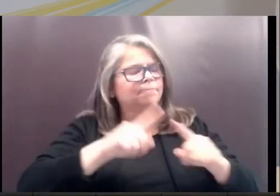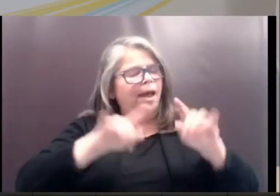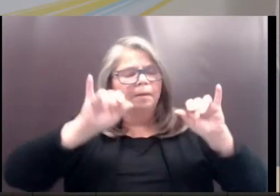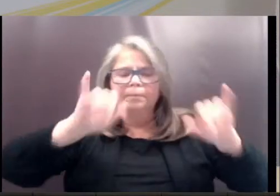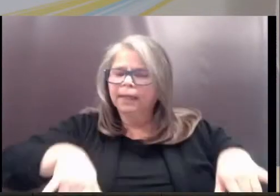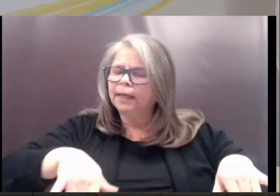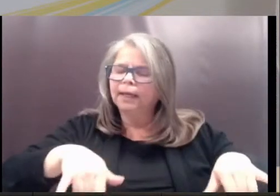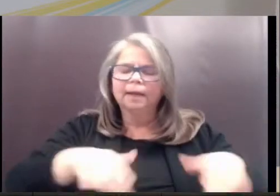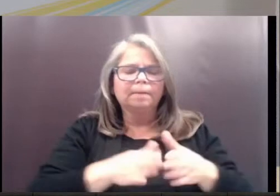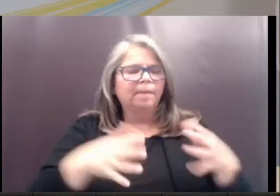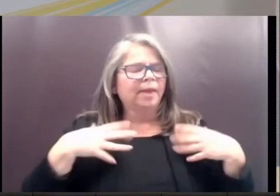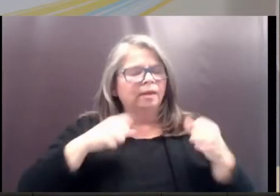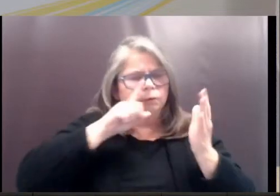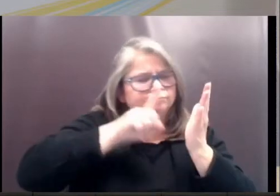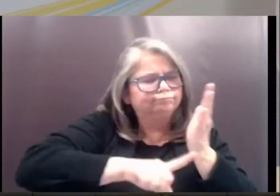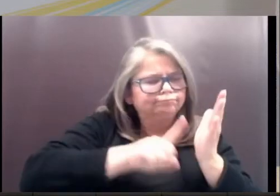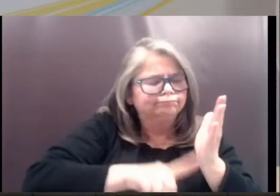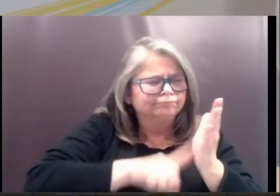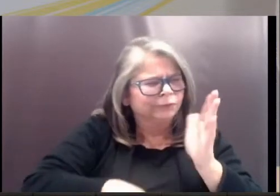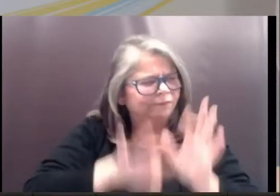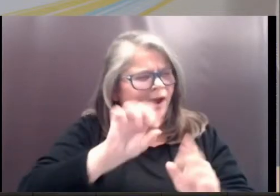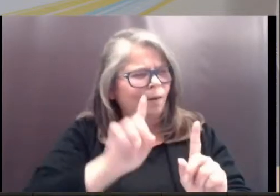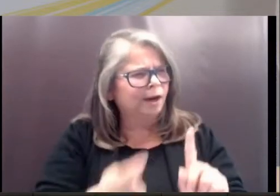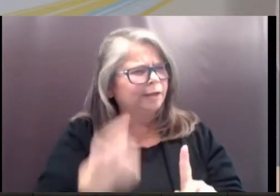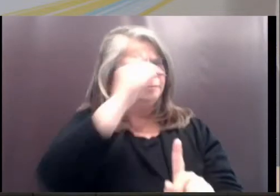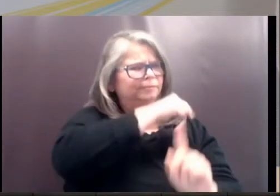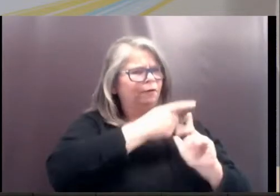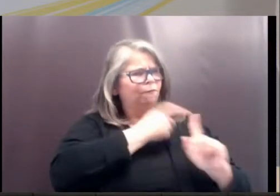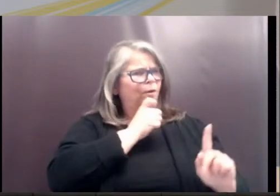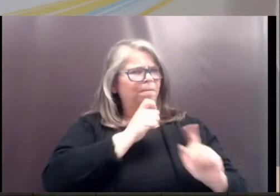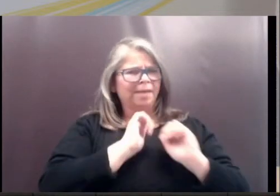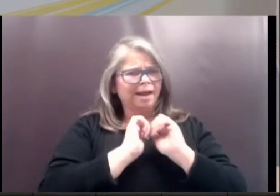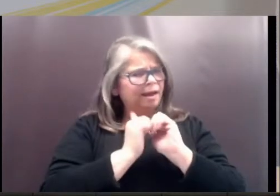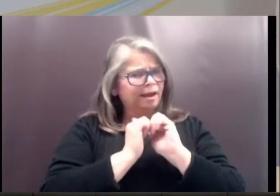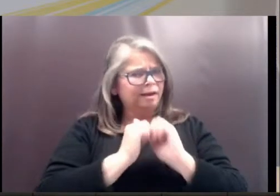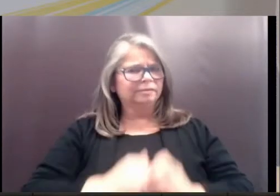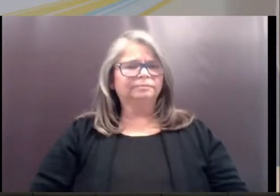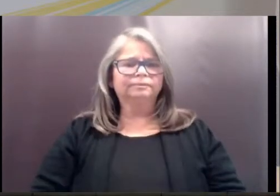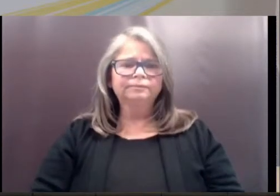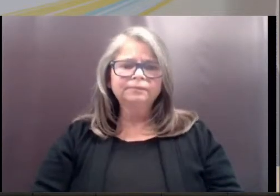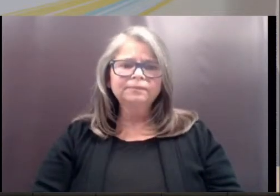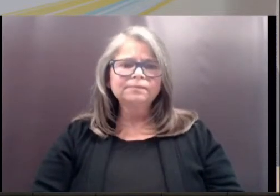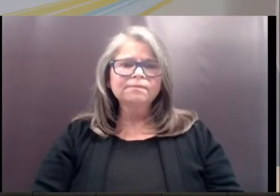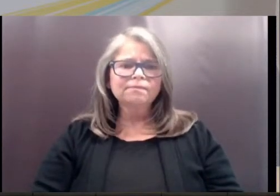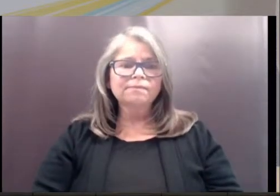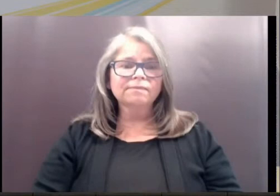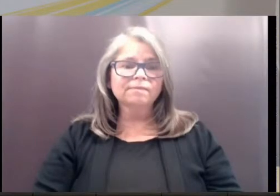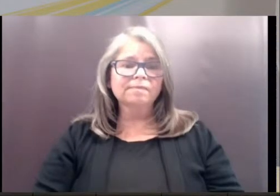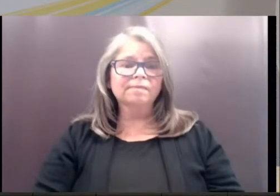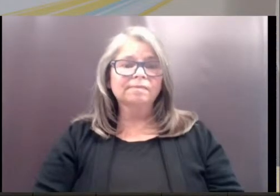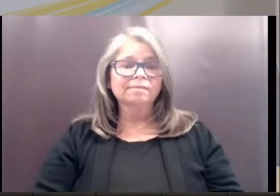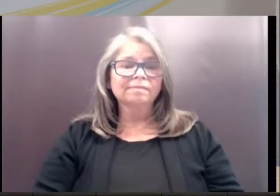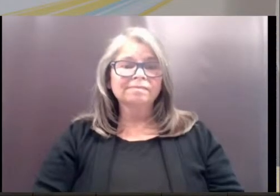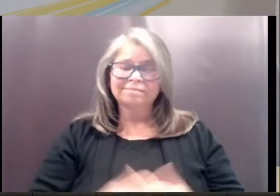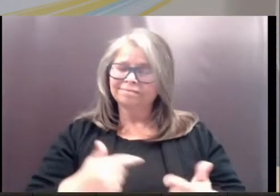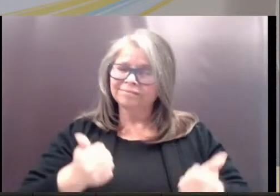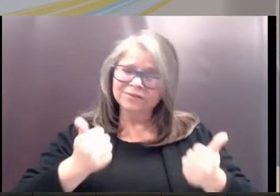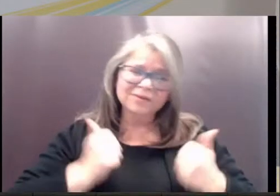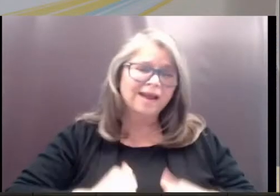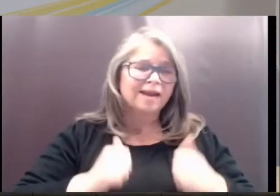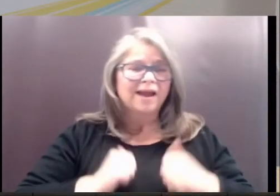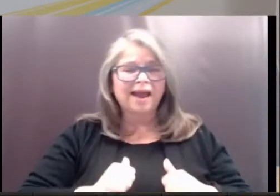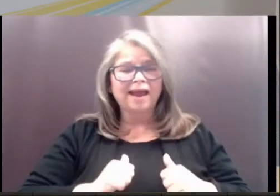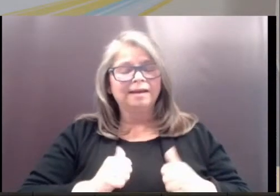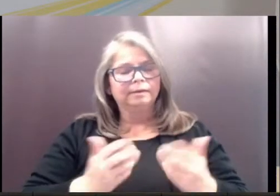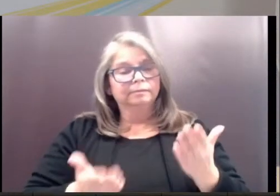outbreak. Despite our best efforts, it is possible that we may not be able to identify the source of this outbreak, but we